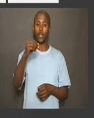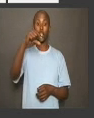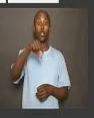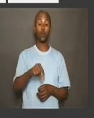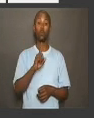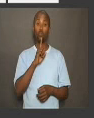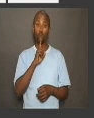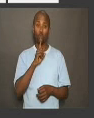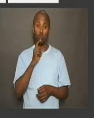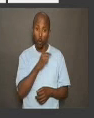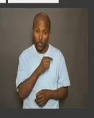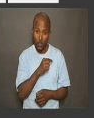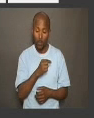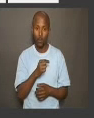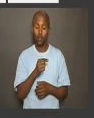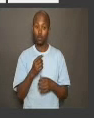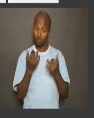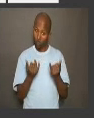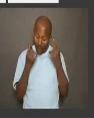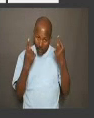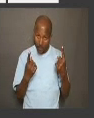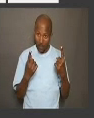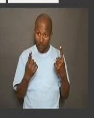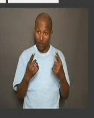Q are false. Do you understand?